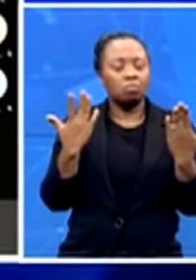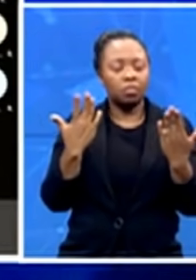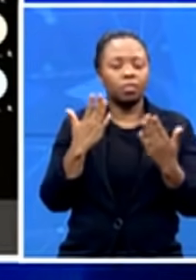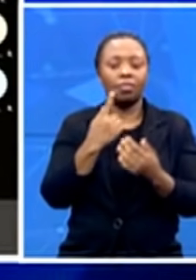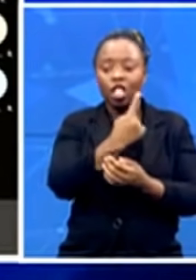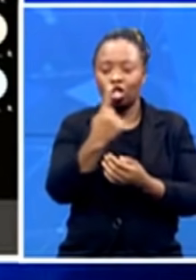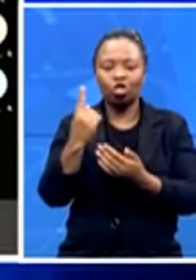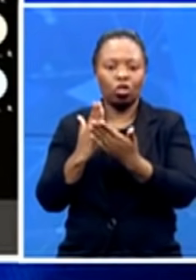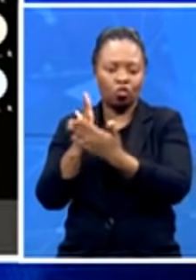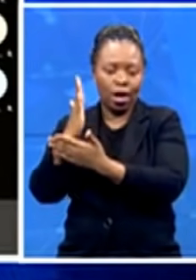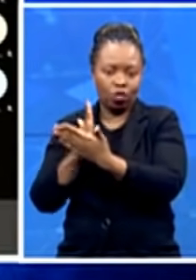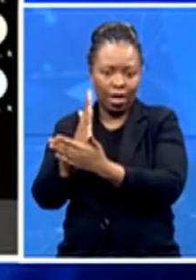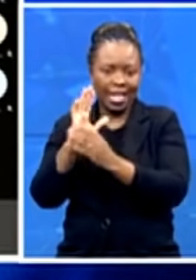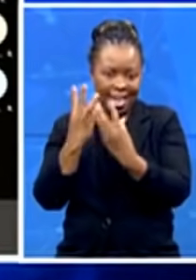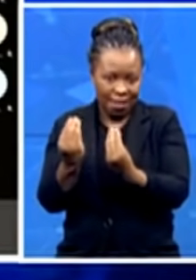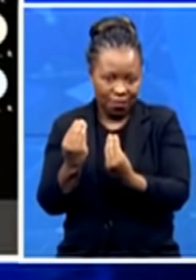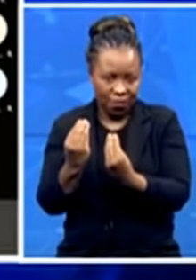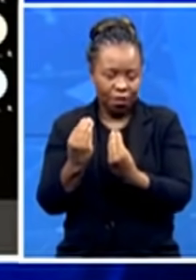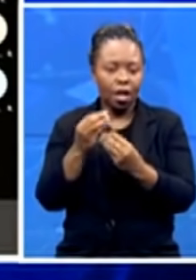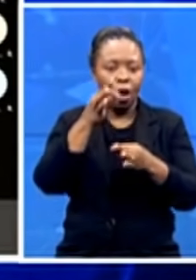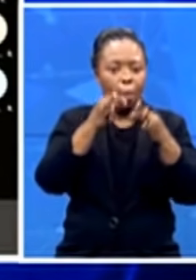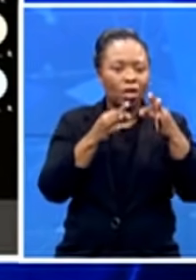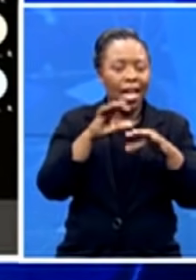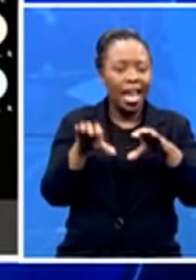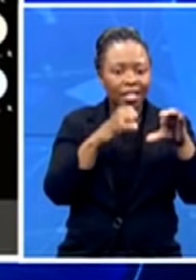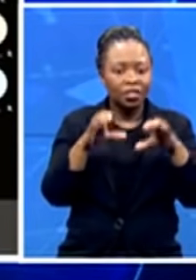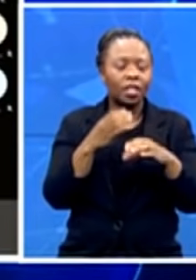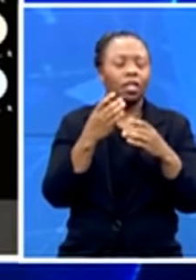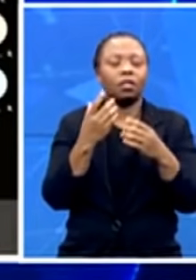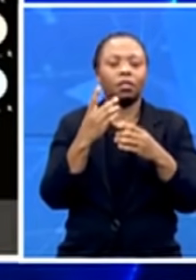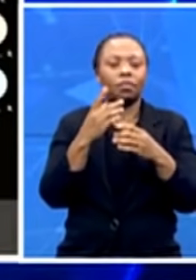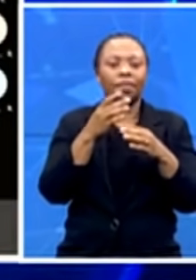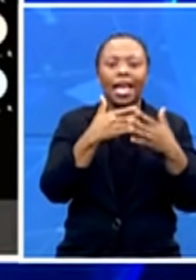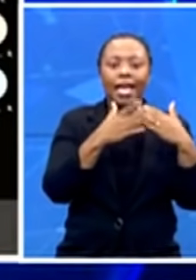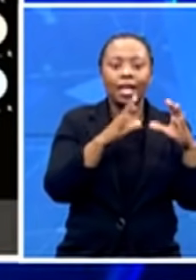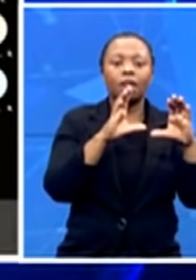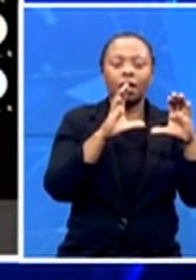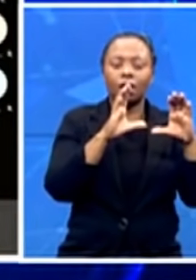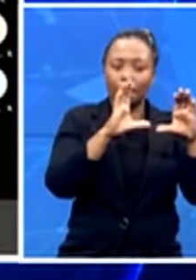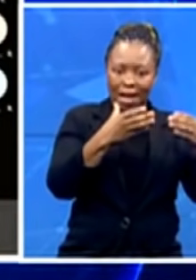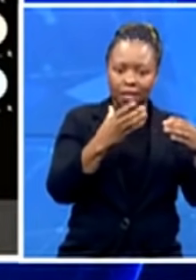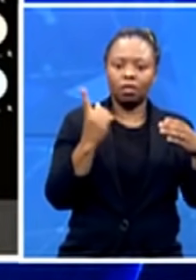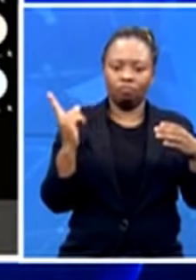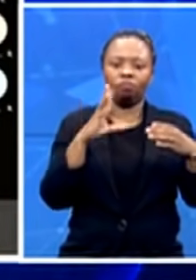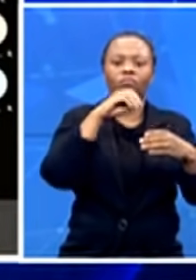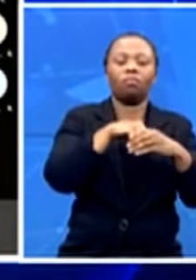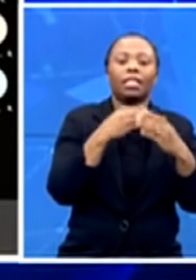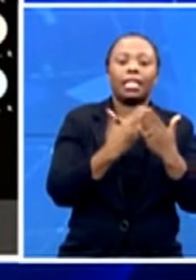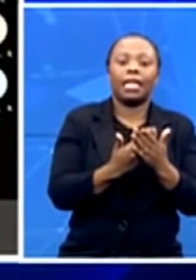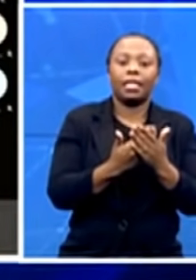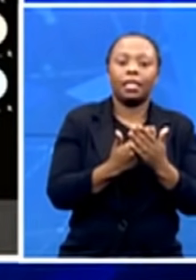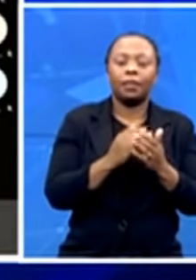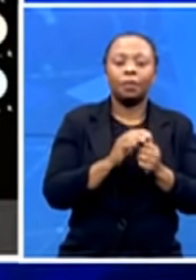the political activities of such a party. Now, on this score, clearly the ANC is entitled to manage